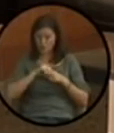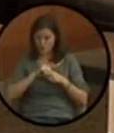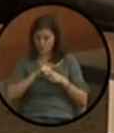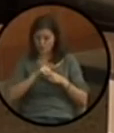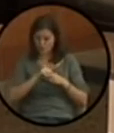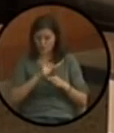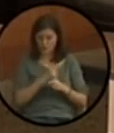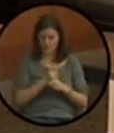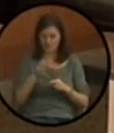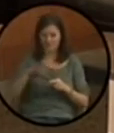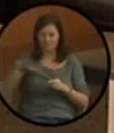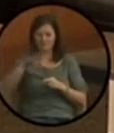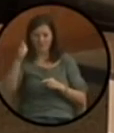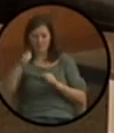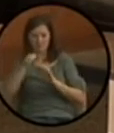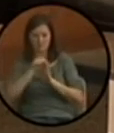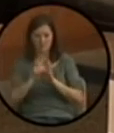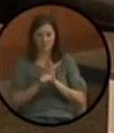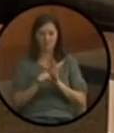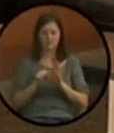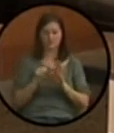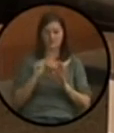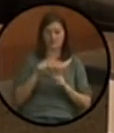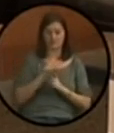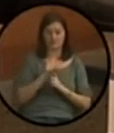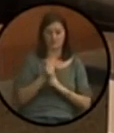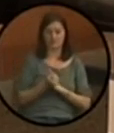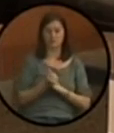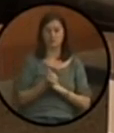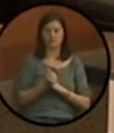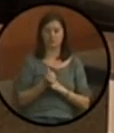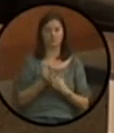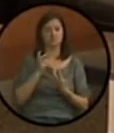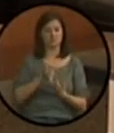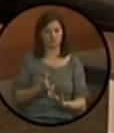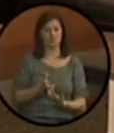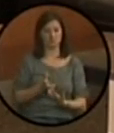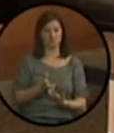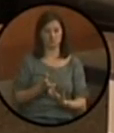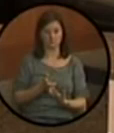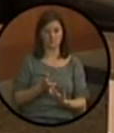case, that sort of fits well with this use